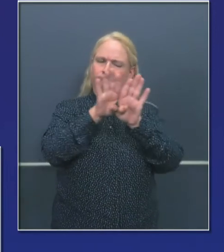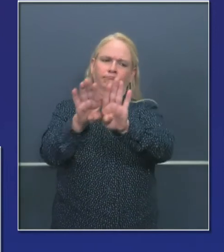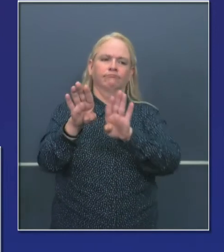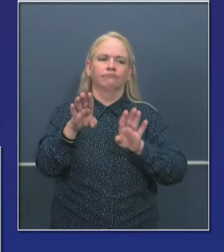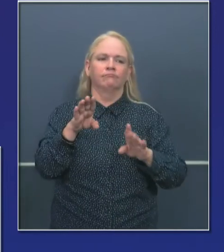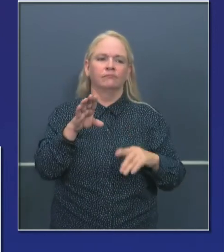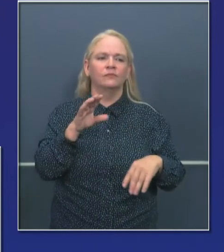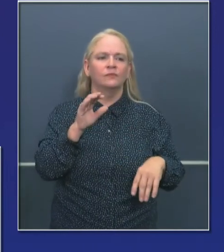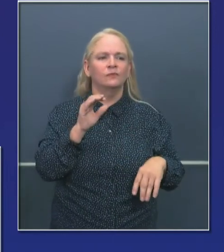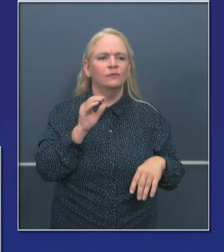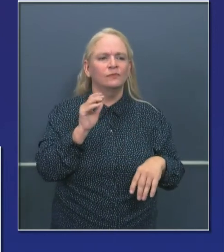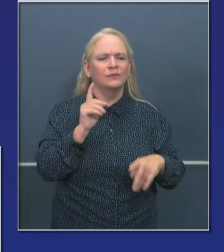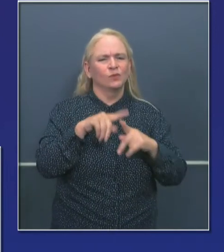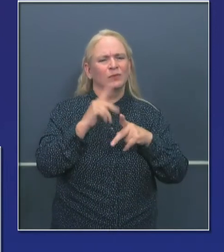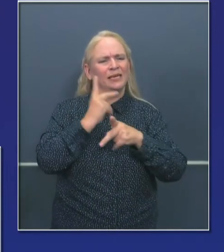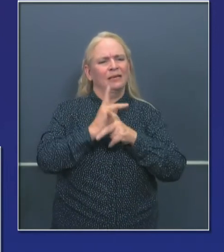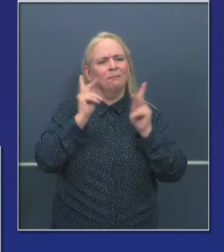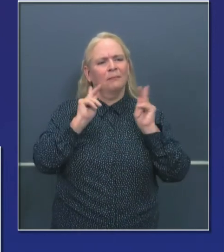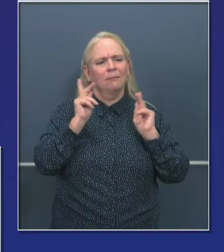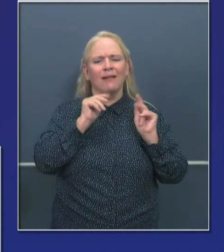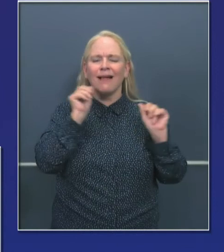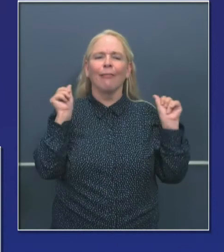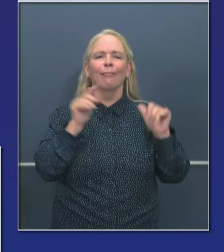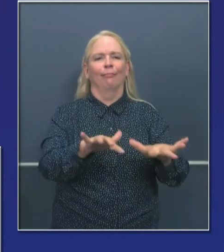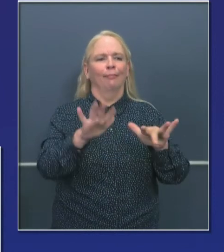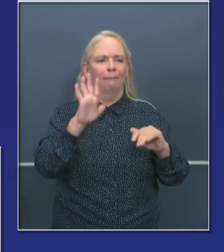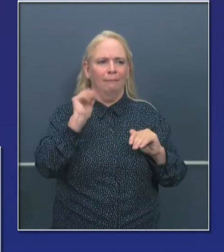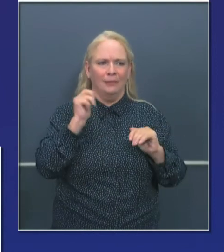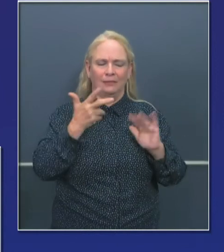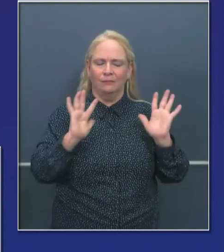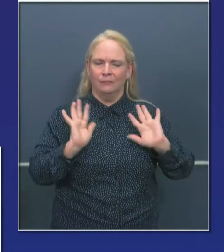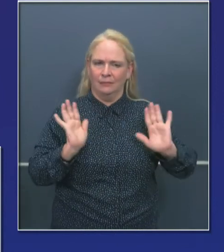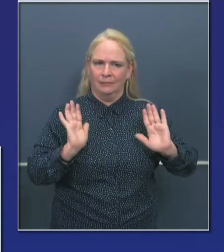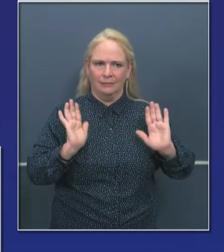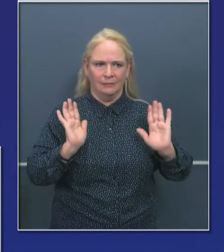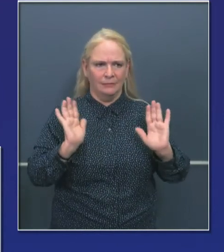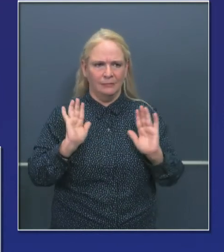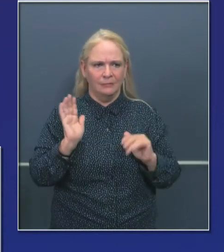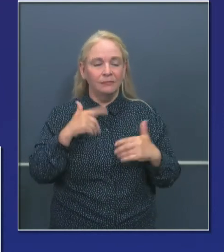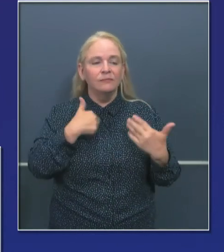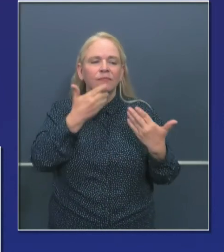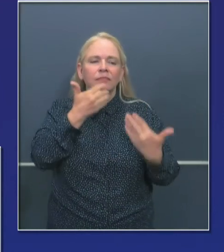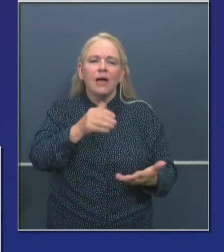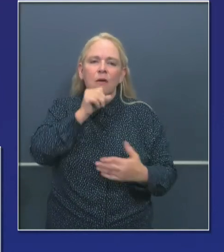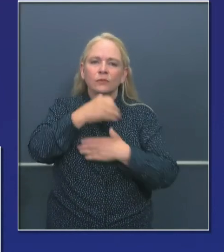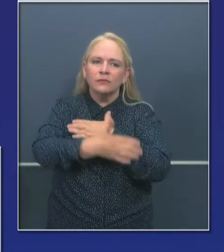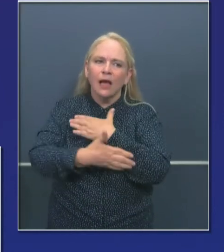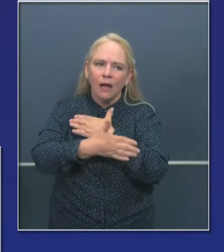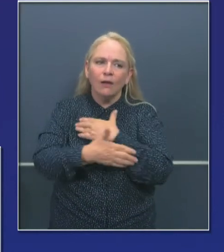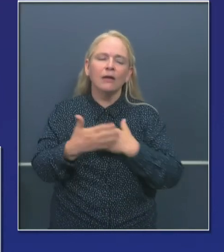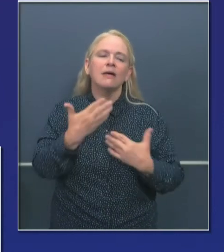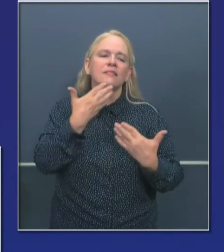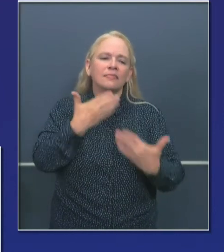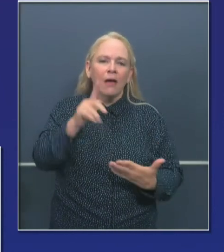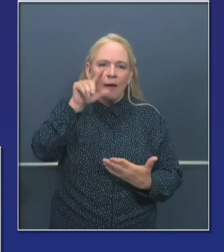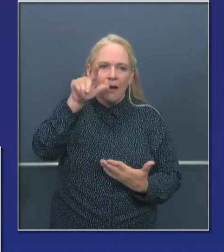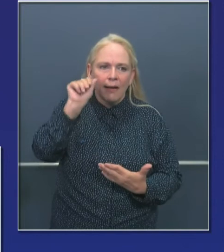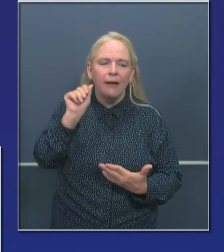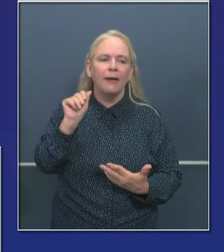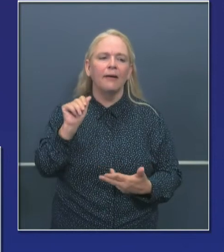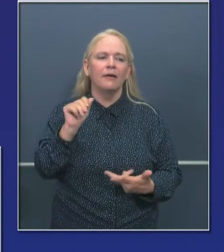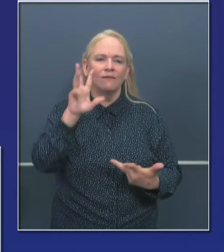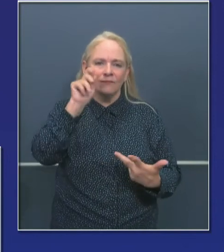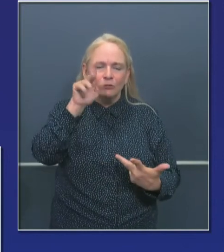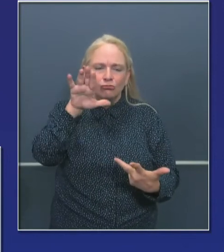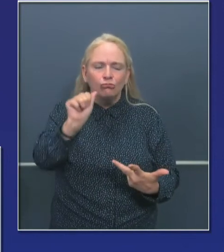want to applaud that, want to acknowledge that, and also just thank, again, the leadership in LA and Ventura County that really led with that local